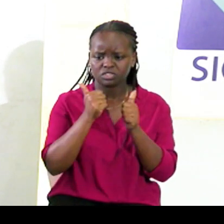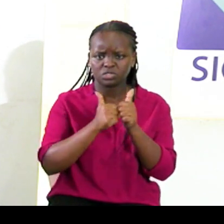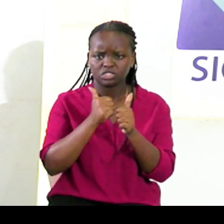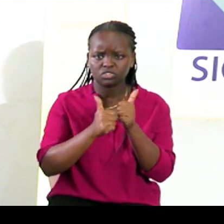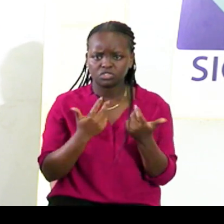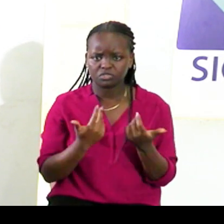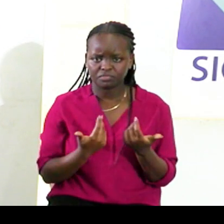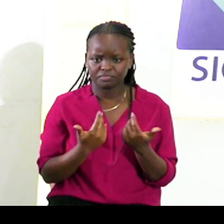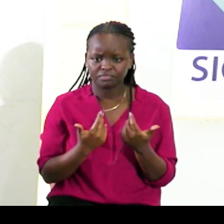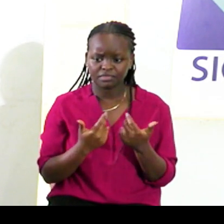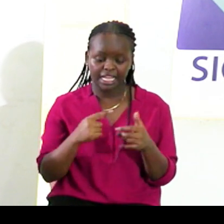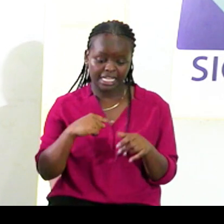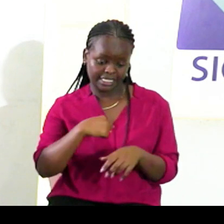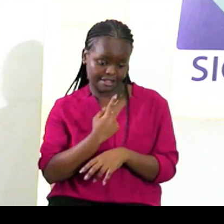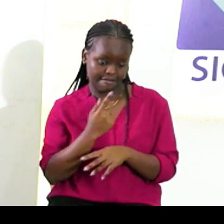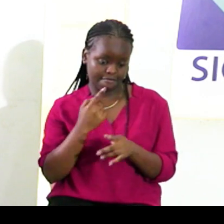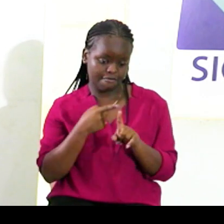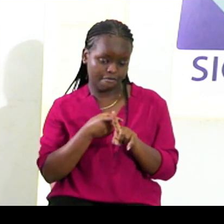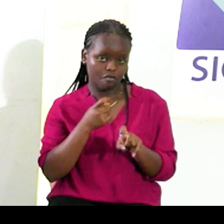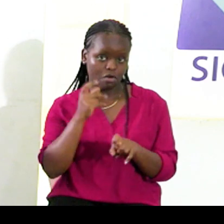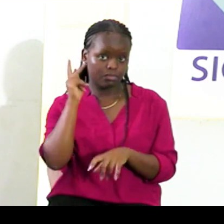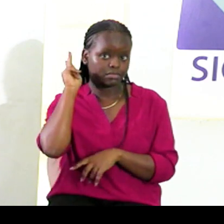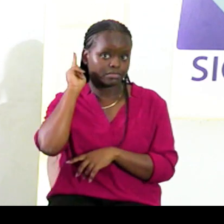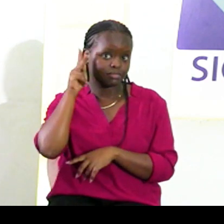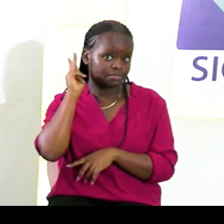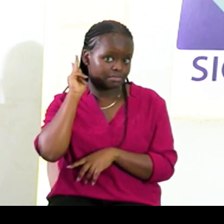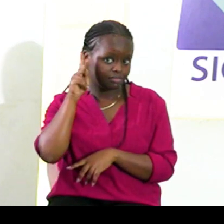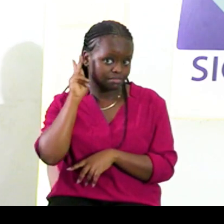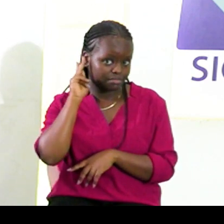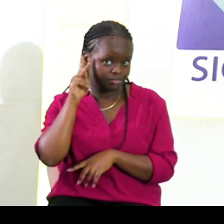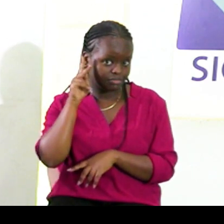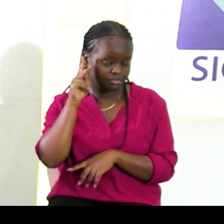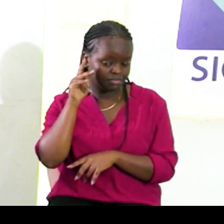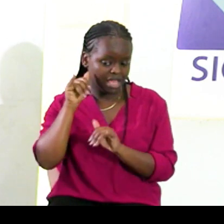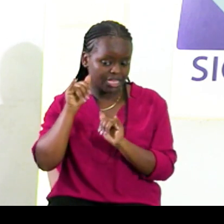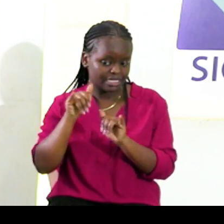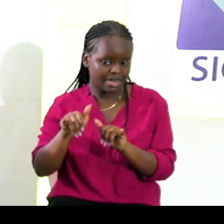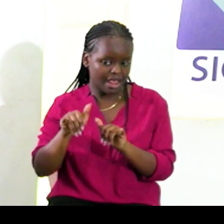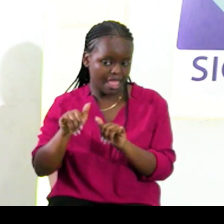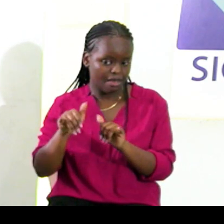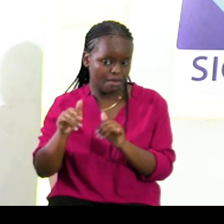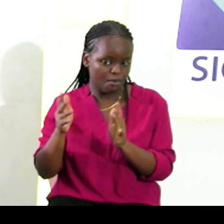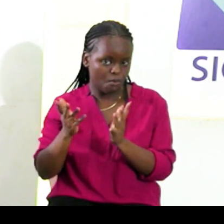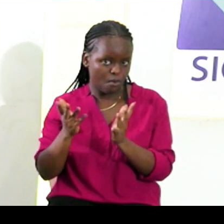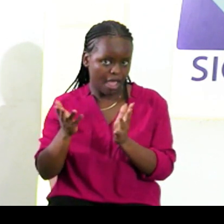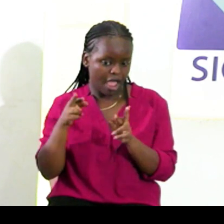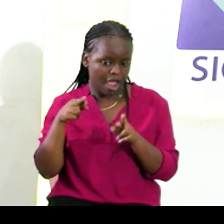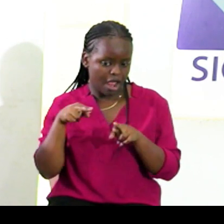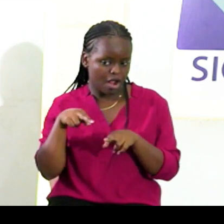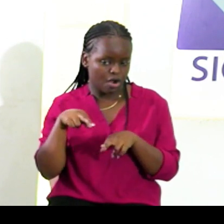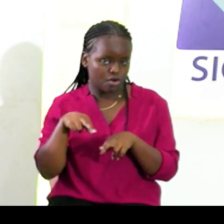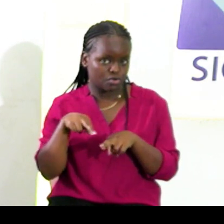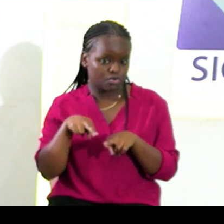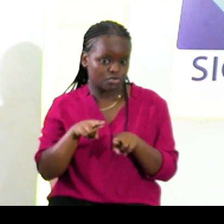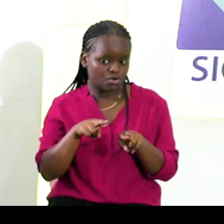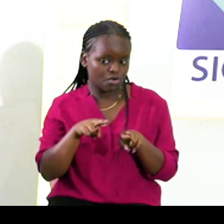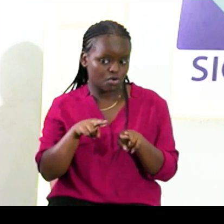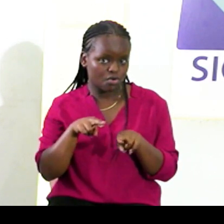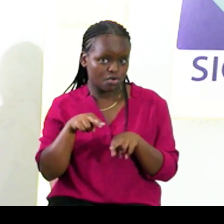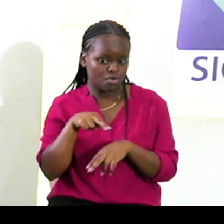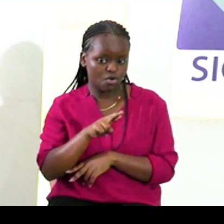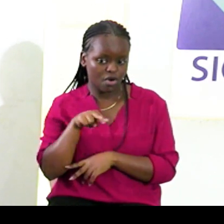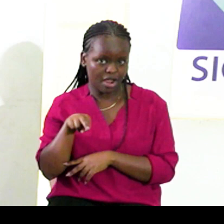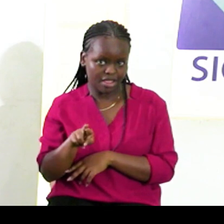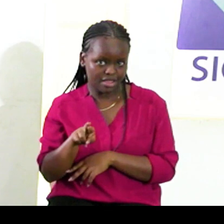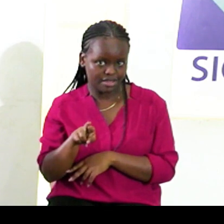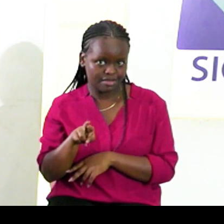I come from Kisii. My resident is at Rongai, that's Kajiado